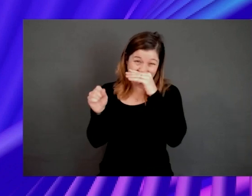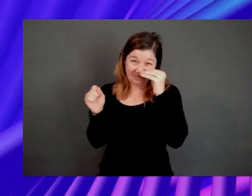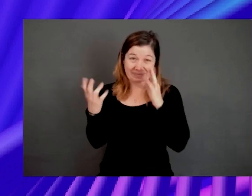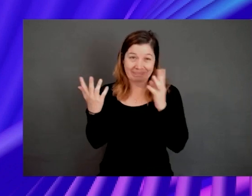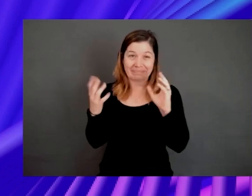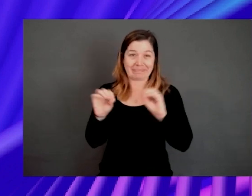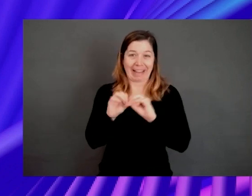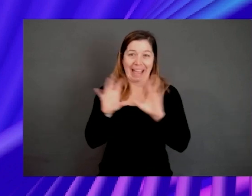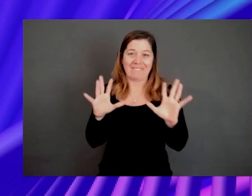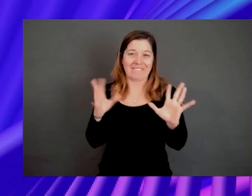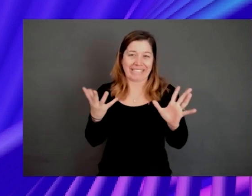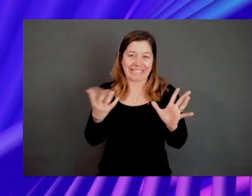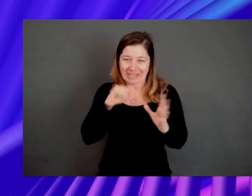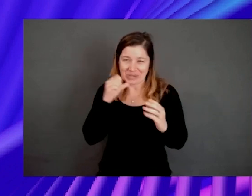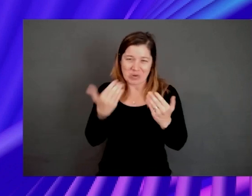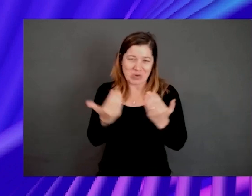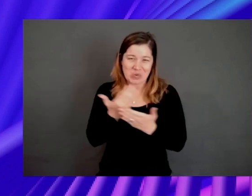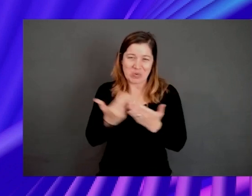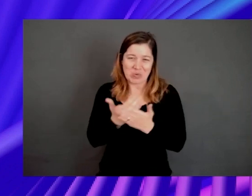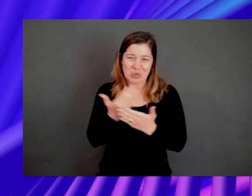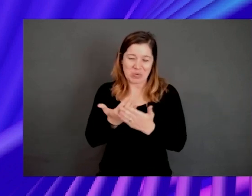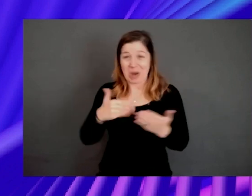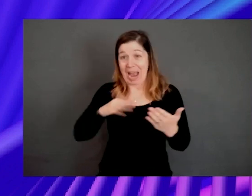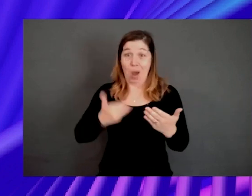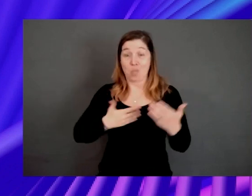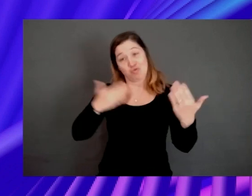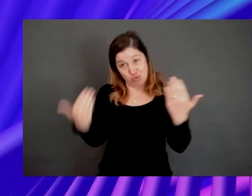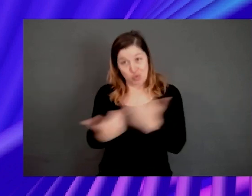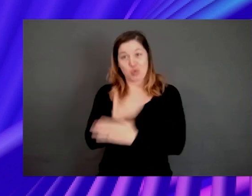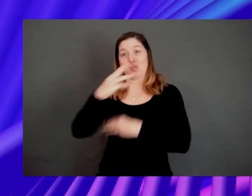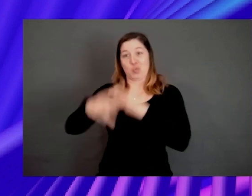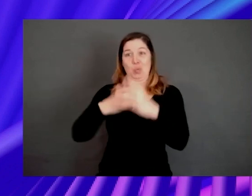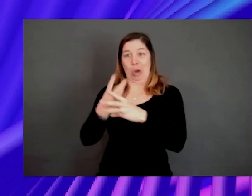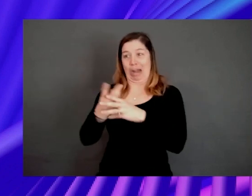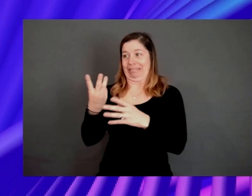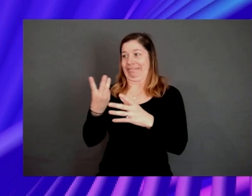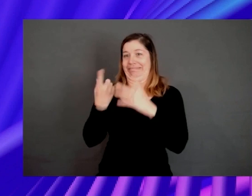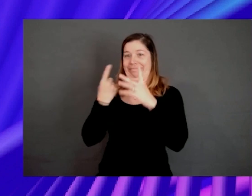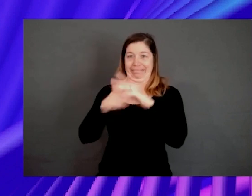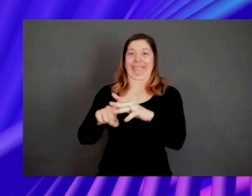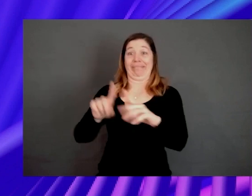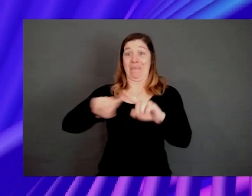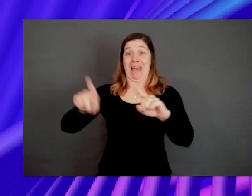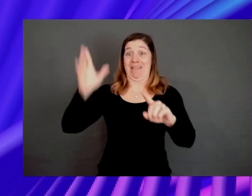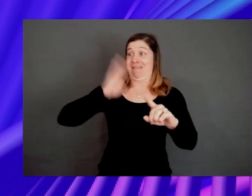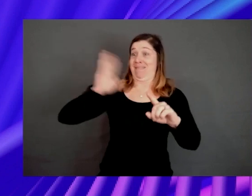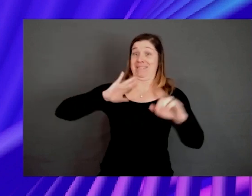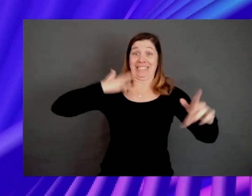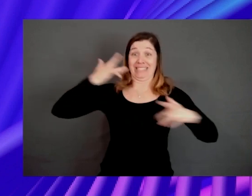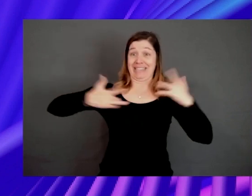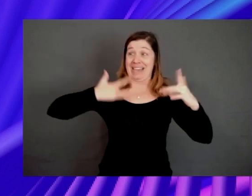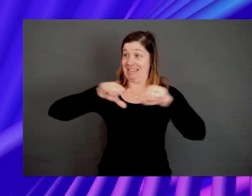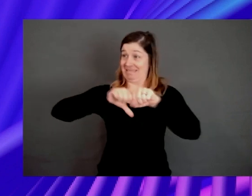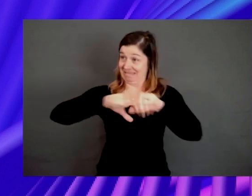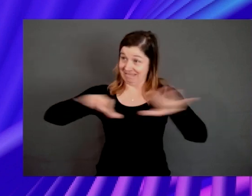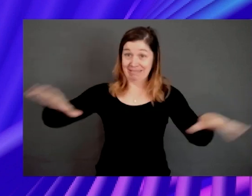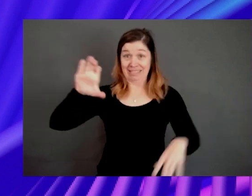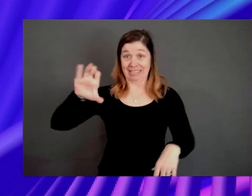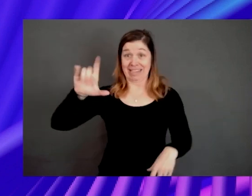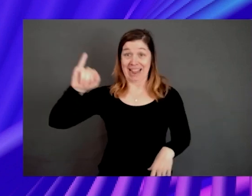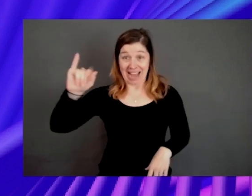new anymore with .NET Core, right? This is our new world, but it's always been exciting when it came out. It's like, well, we really have a CLI tool chain, right? I mean, we had MS Build,